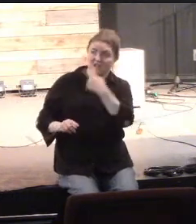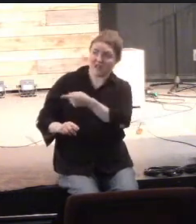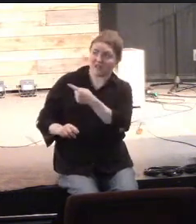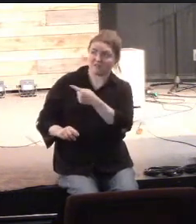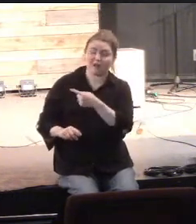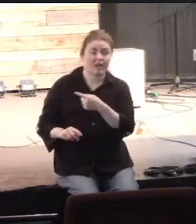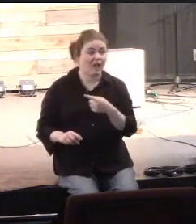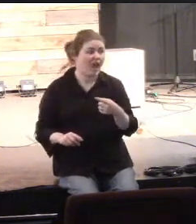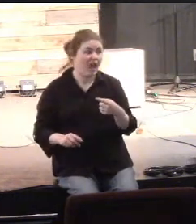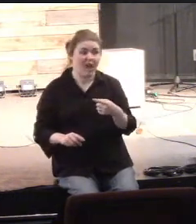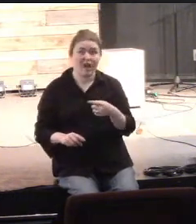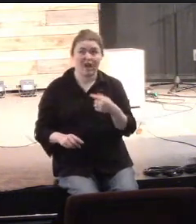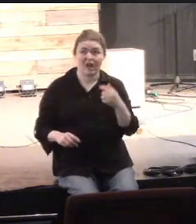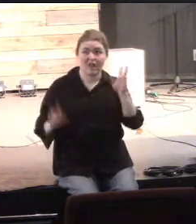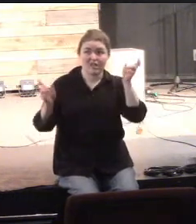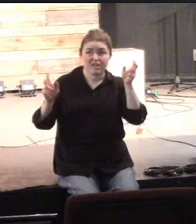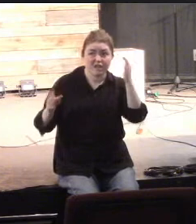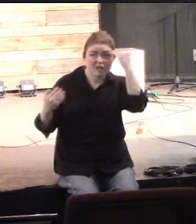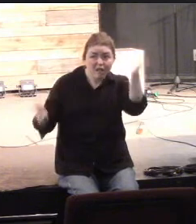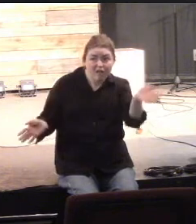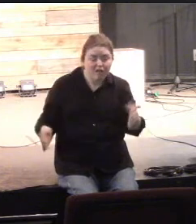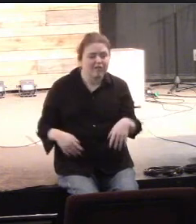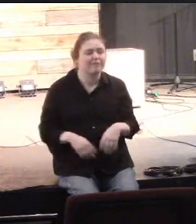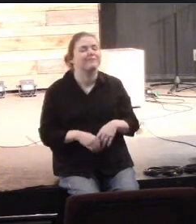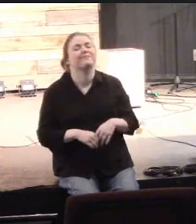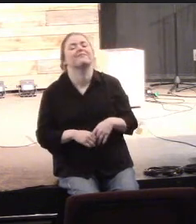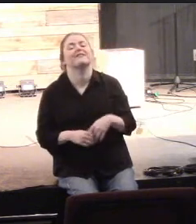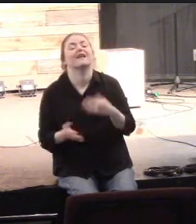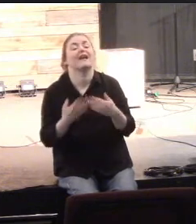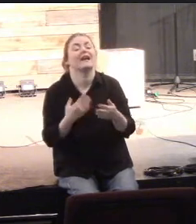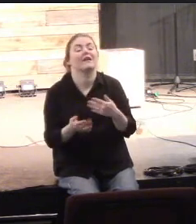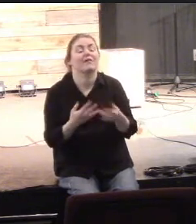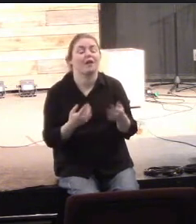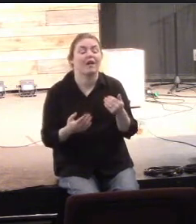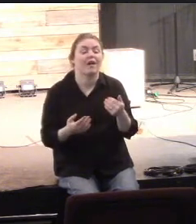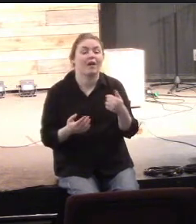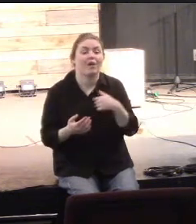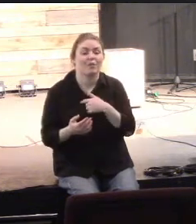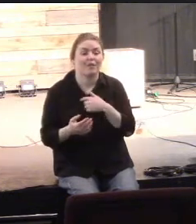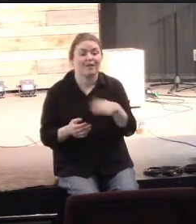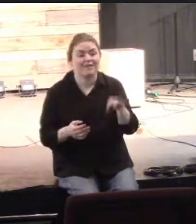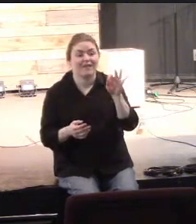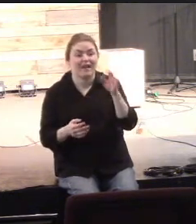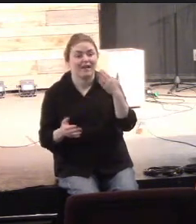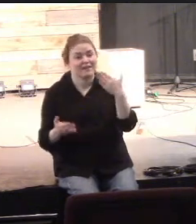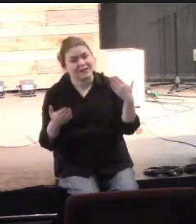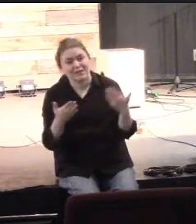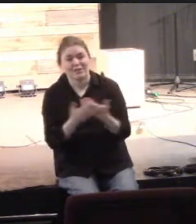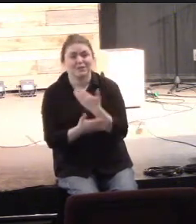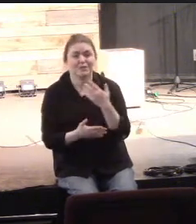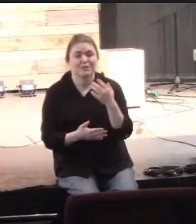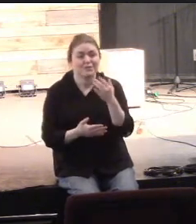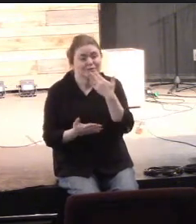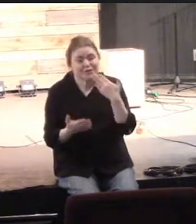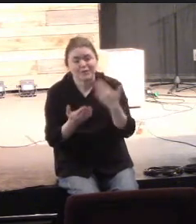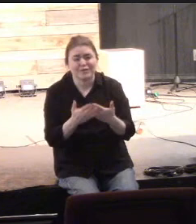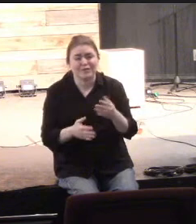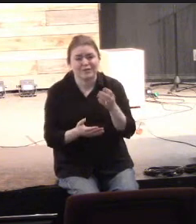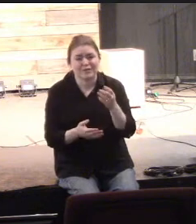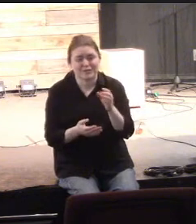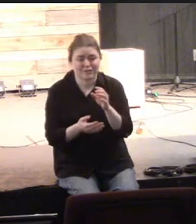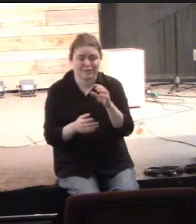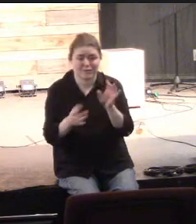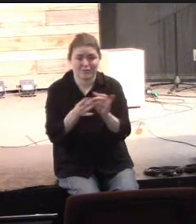news, and we are finding great news stories in the book of Acts. And I tell you, we got a story this morning. There's a